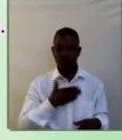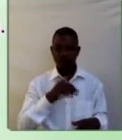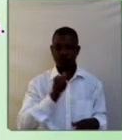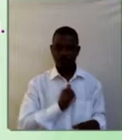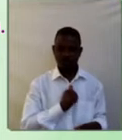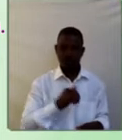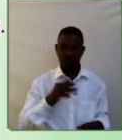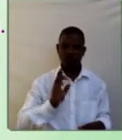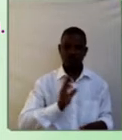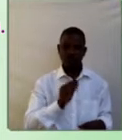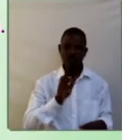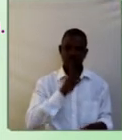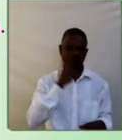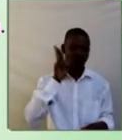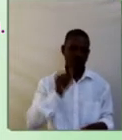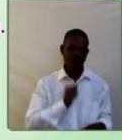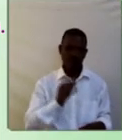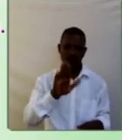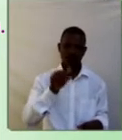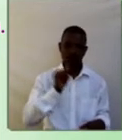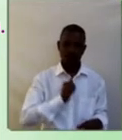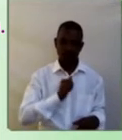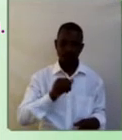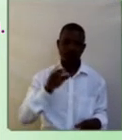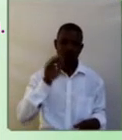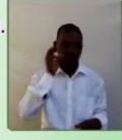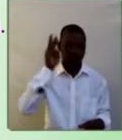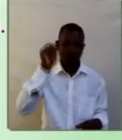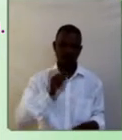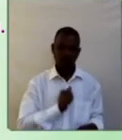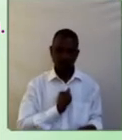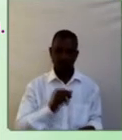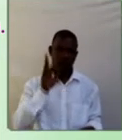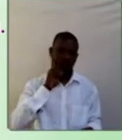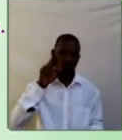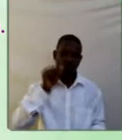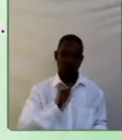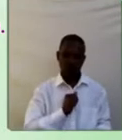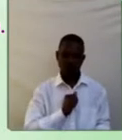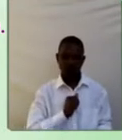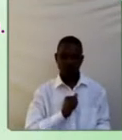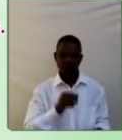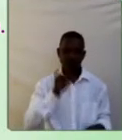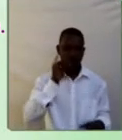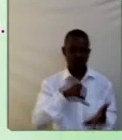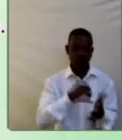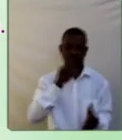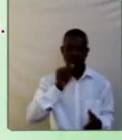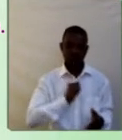myself, ourselves, yourselves, himself, herself,